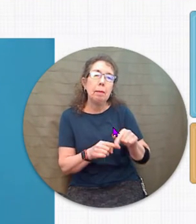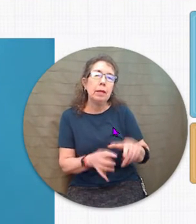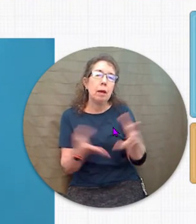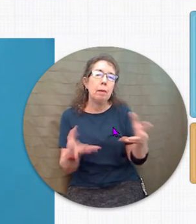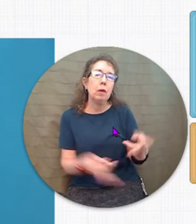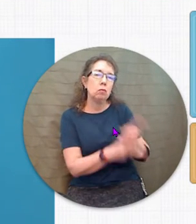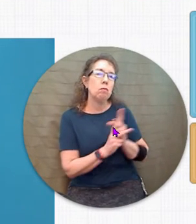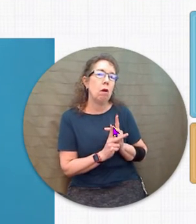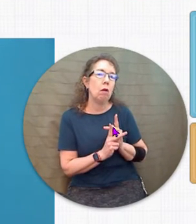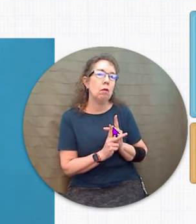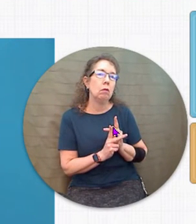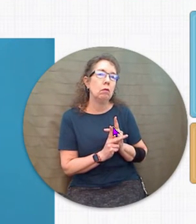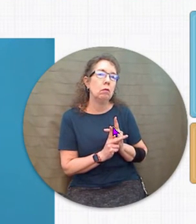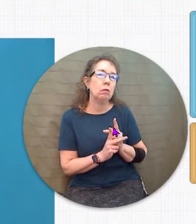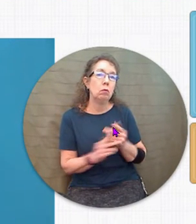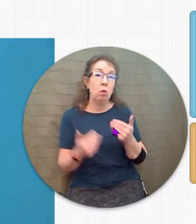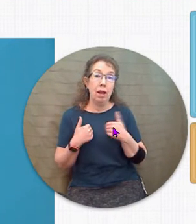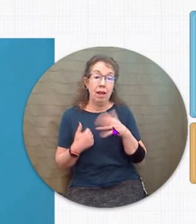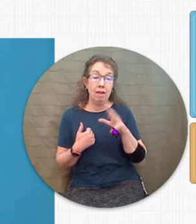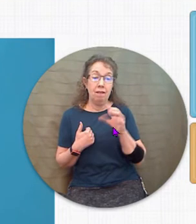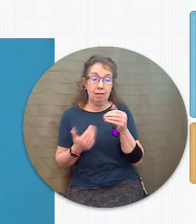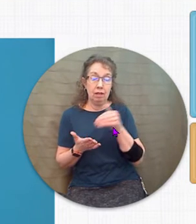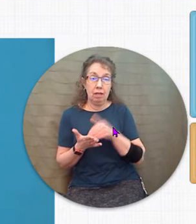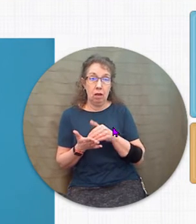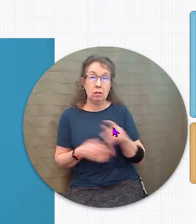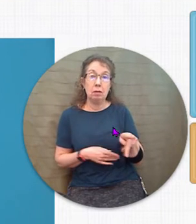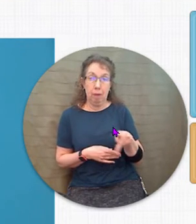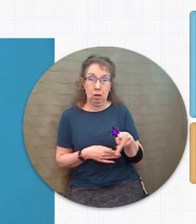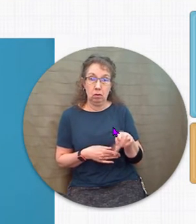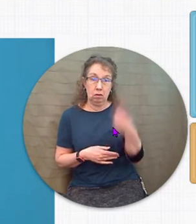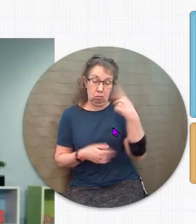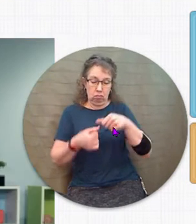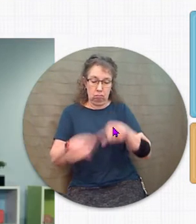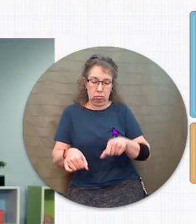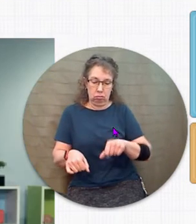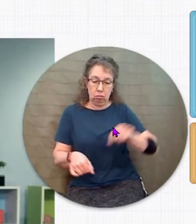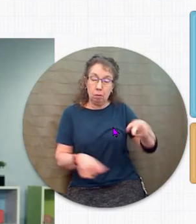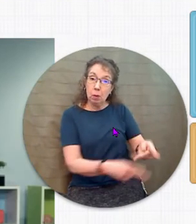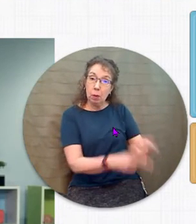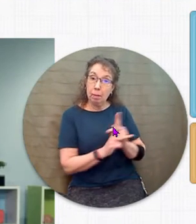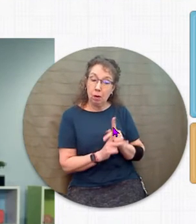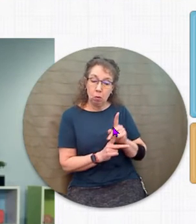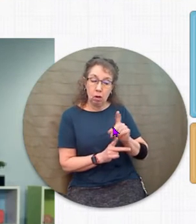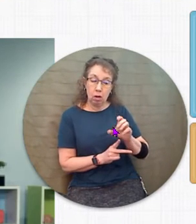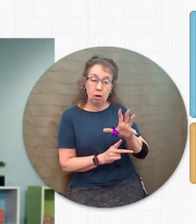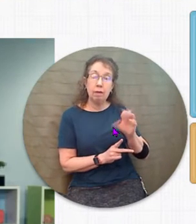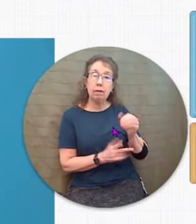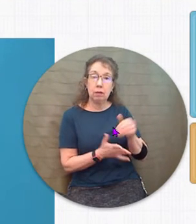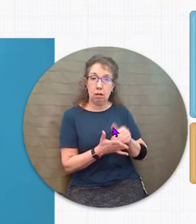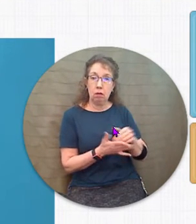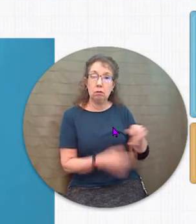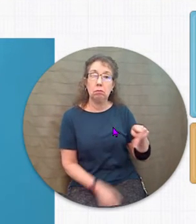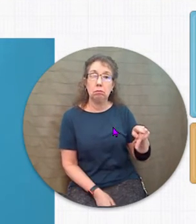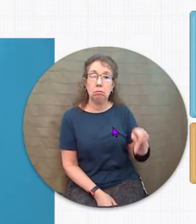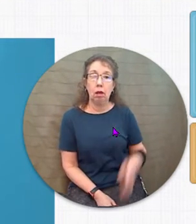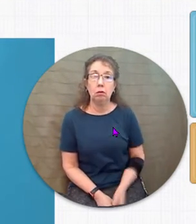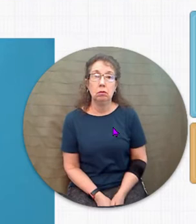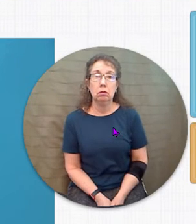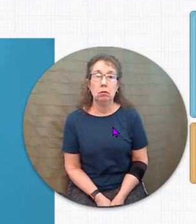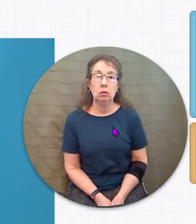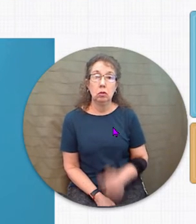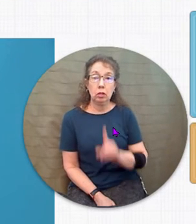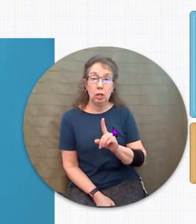actually had £50,000 to put down as a down payment, so I'm only borrowing £150,000. So this